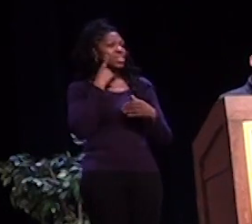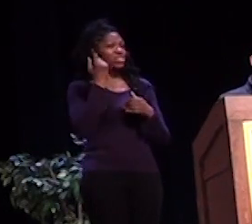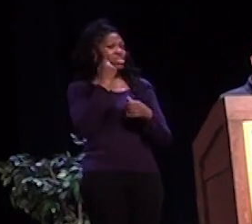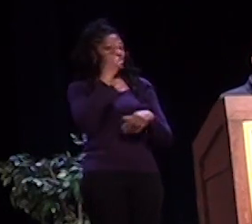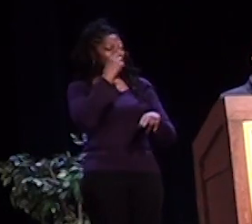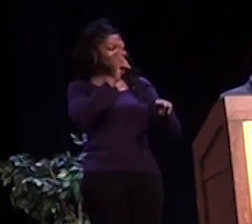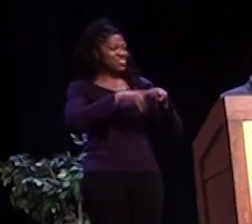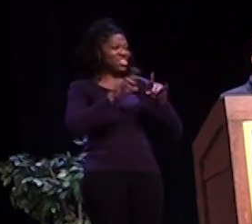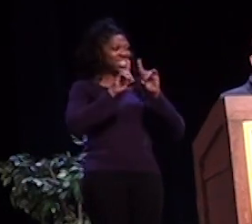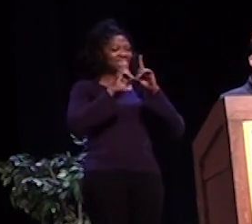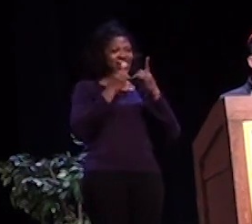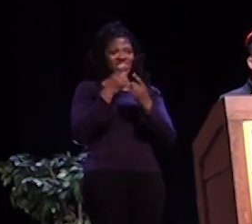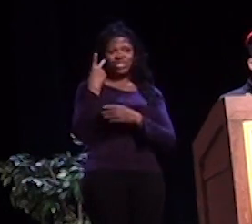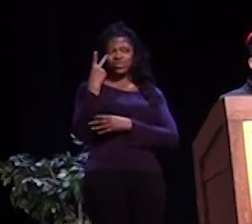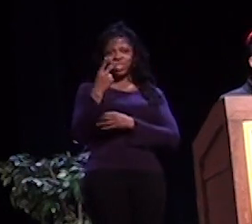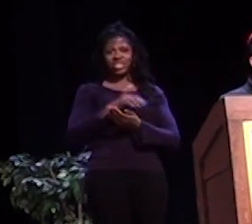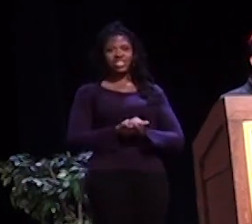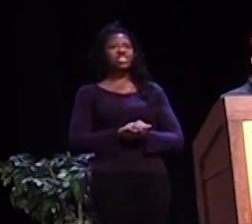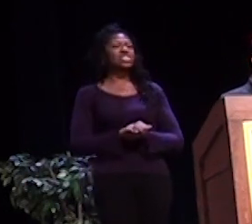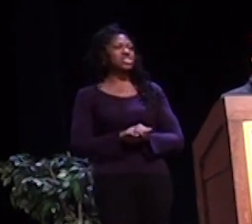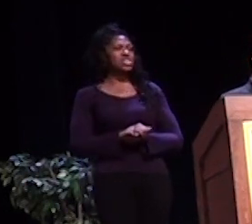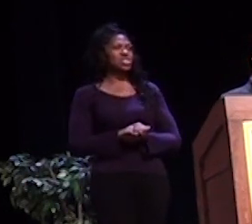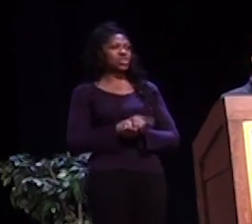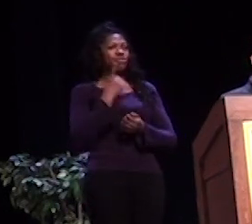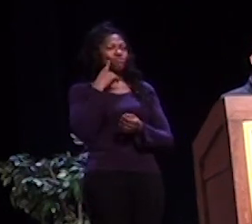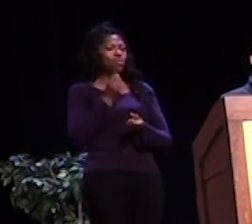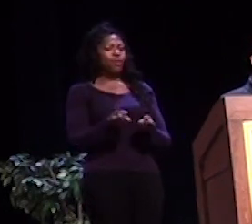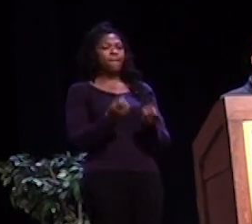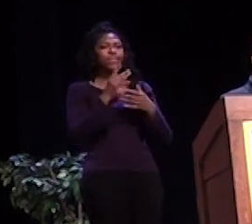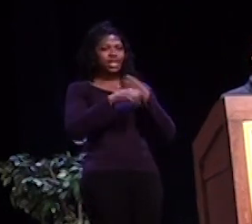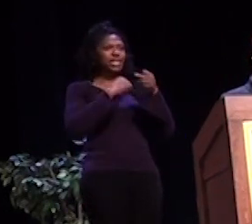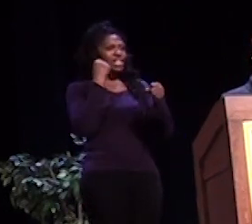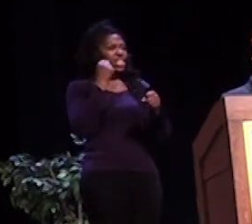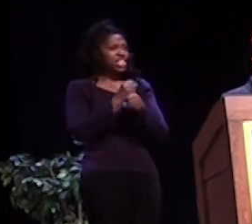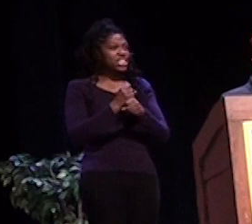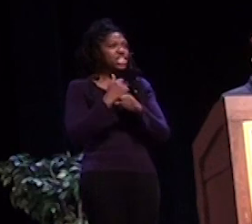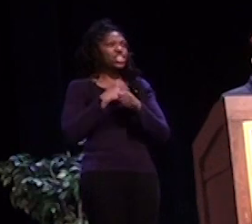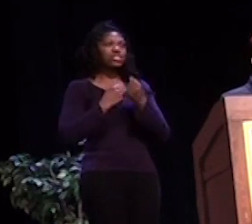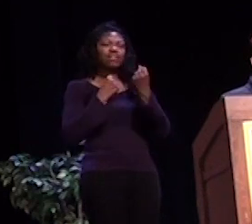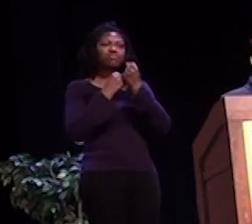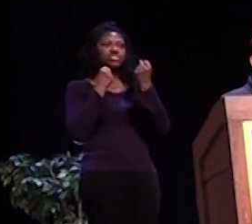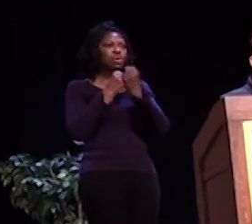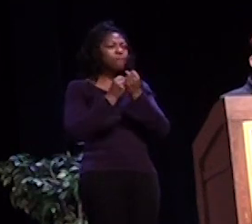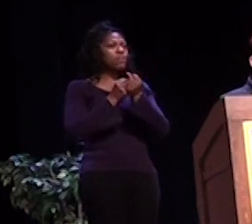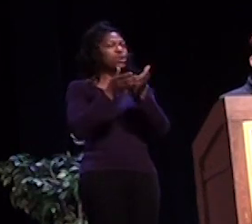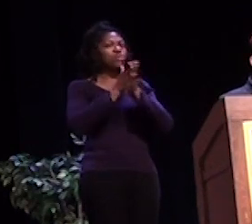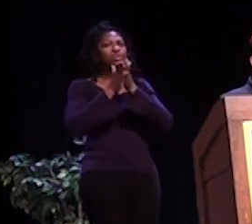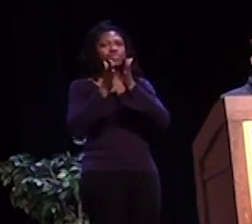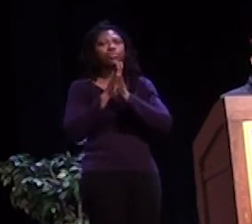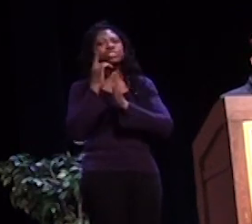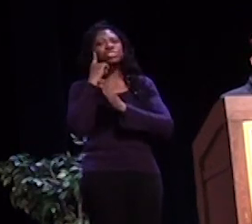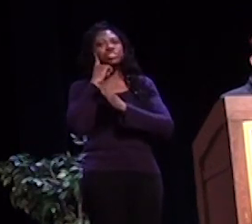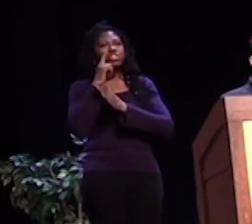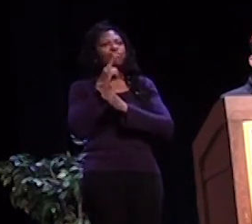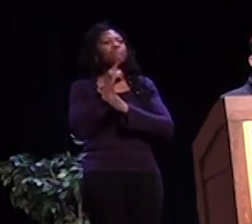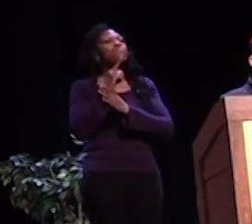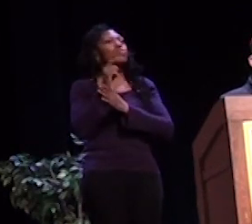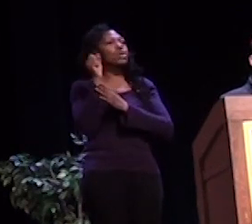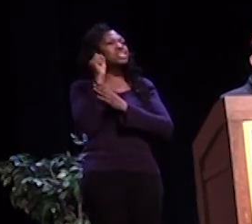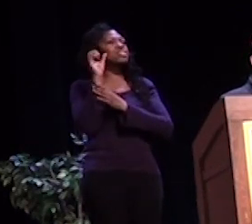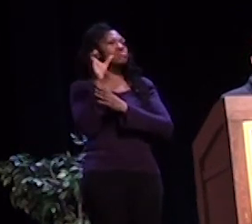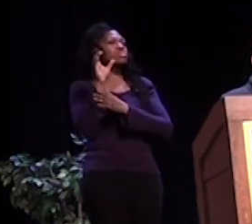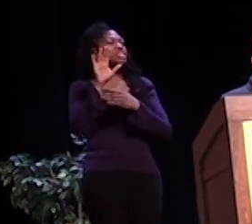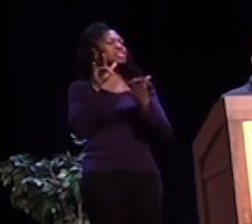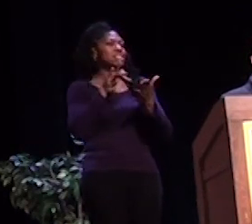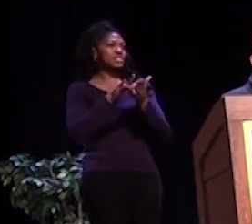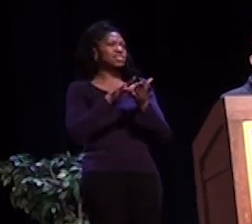in District 2, for many years now, I've advocated for a brand new senior center. Many of you are aware, but my goal is to create a